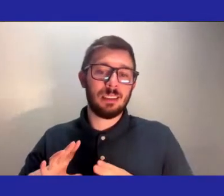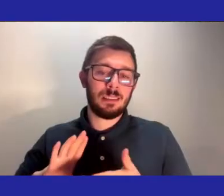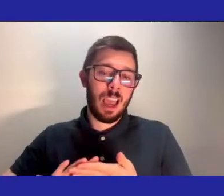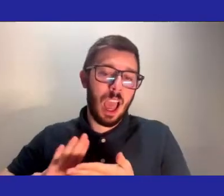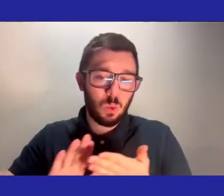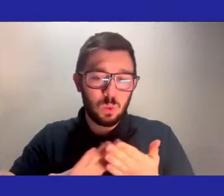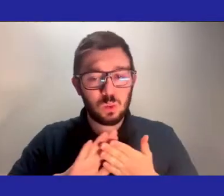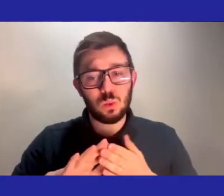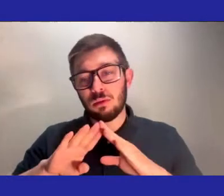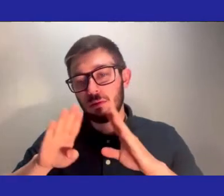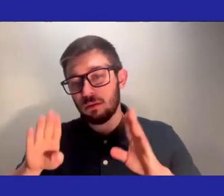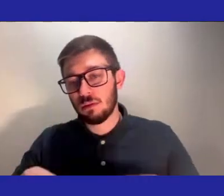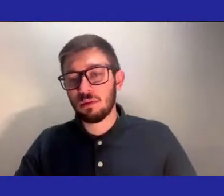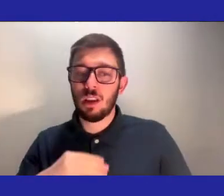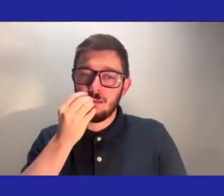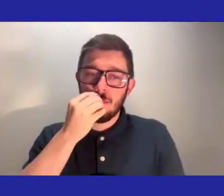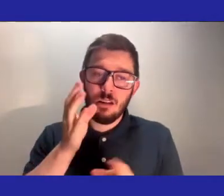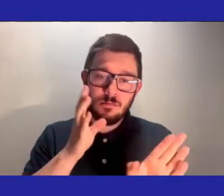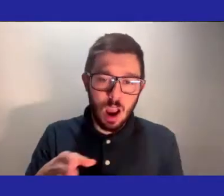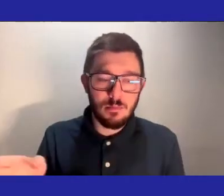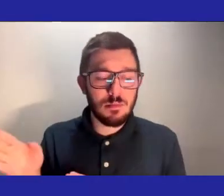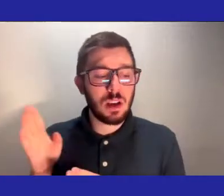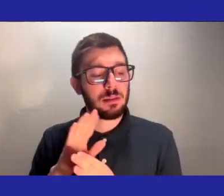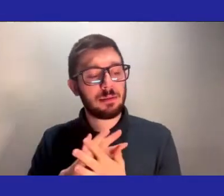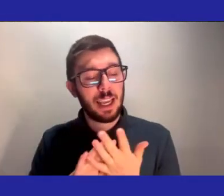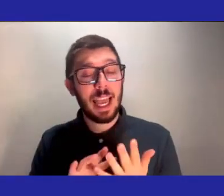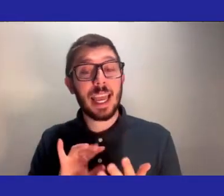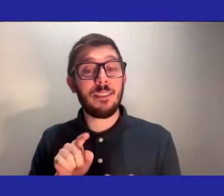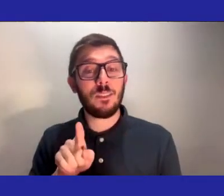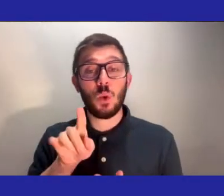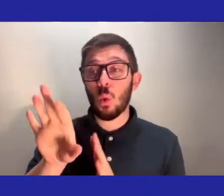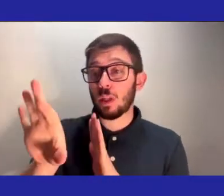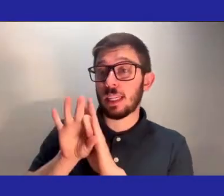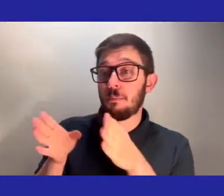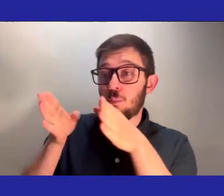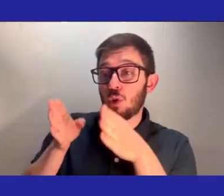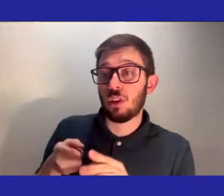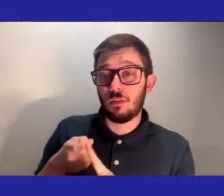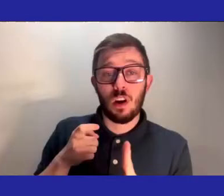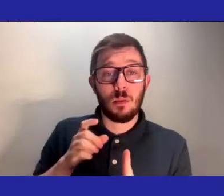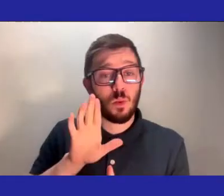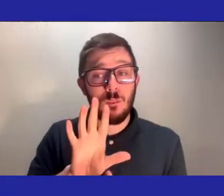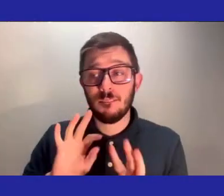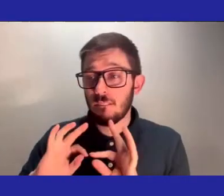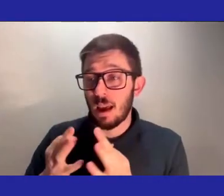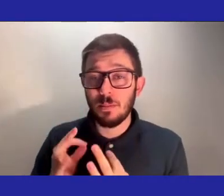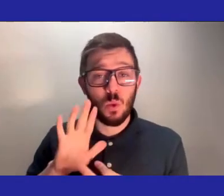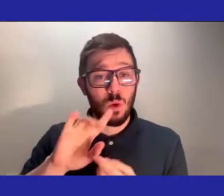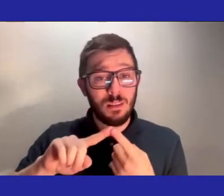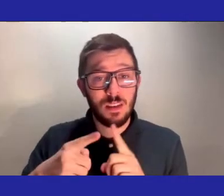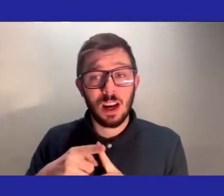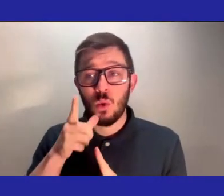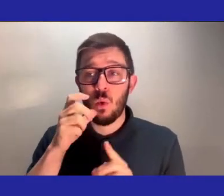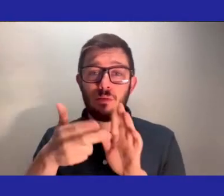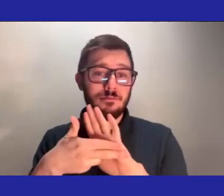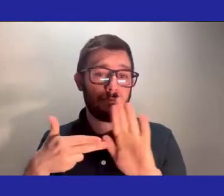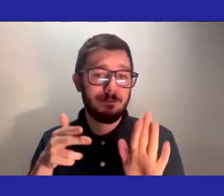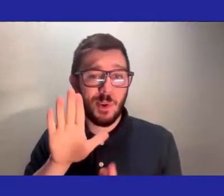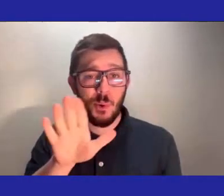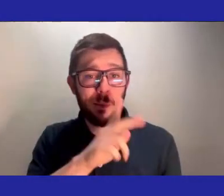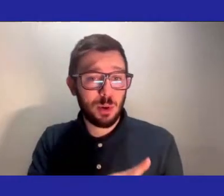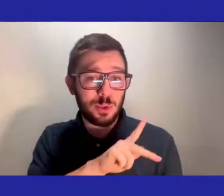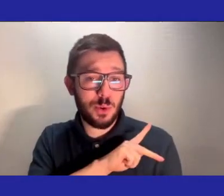If you designate a friend or a member of your family to be your personal assistant in that